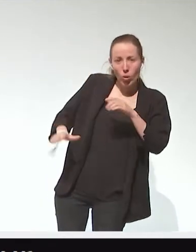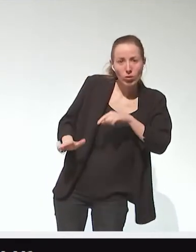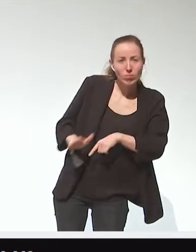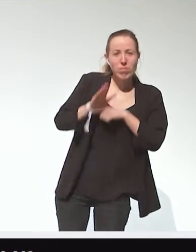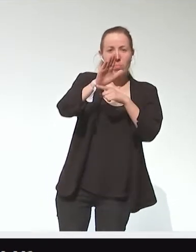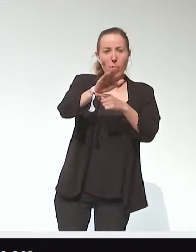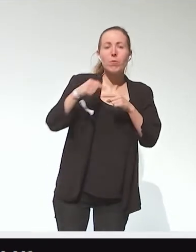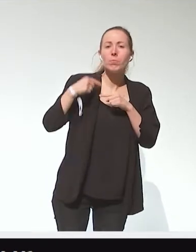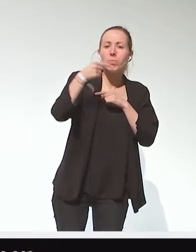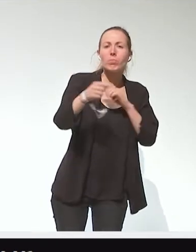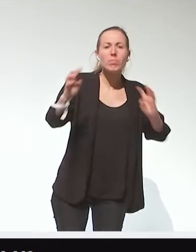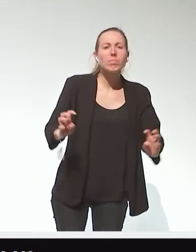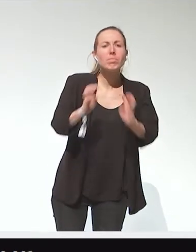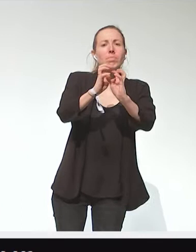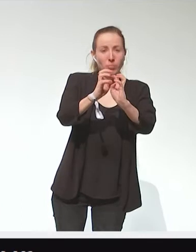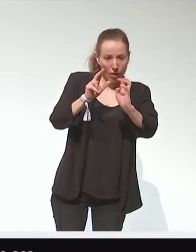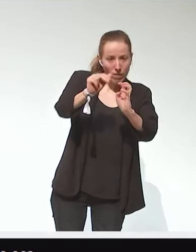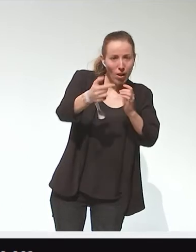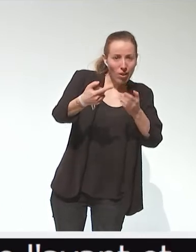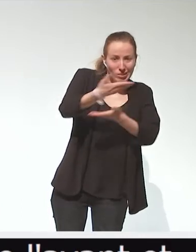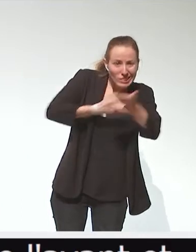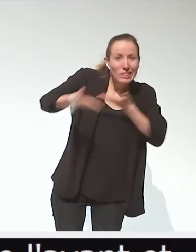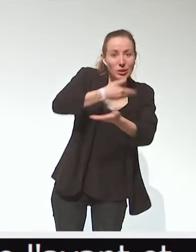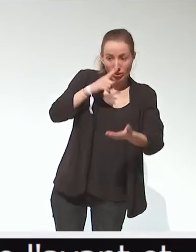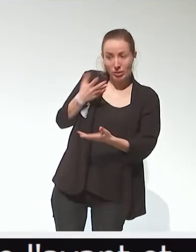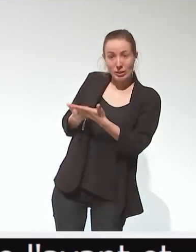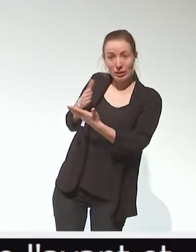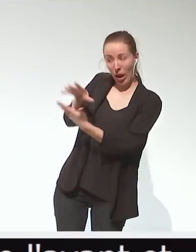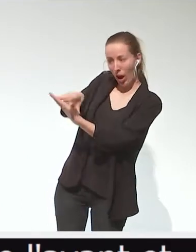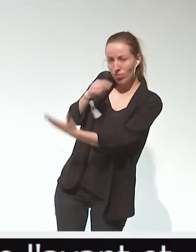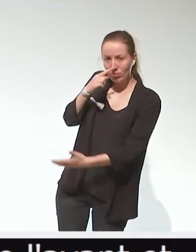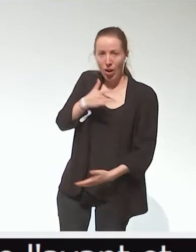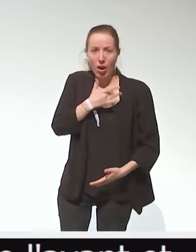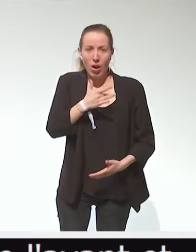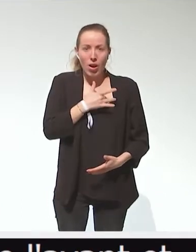example. So it's, like always in our network, about exchanging best practices.